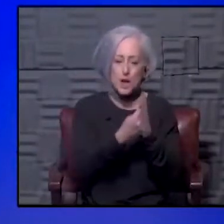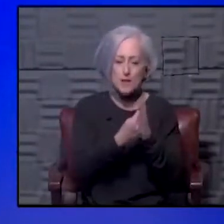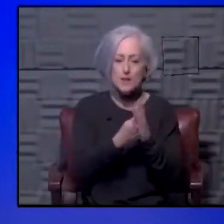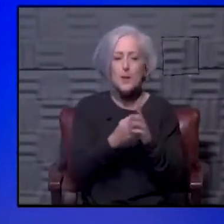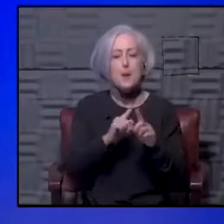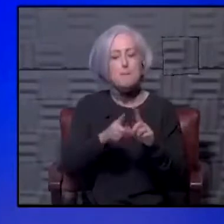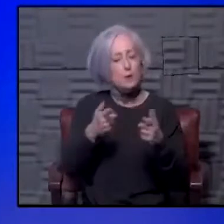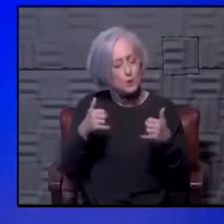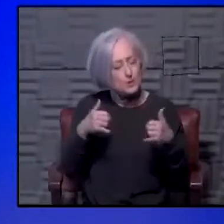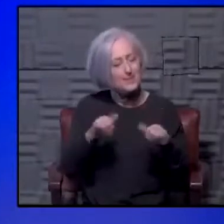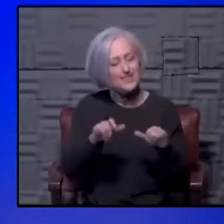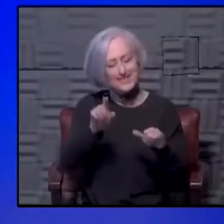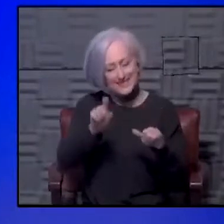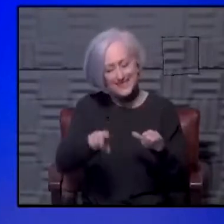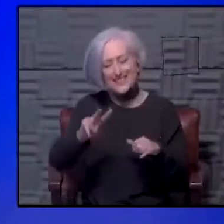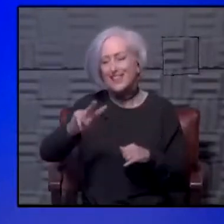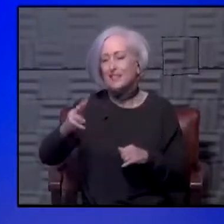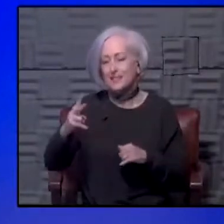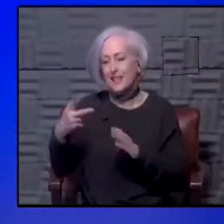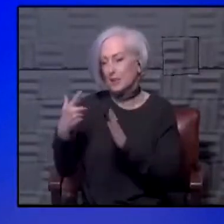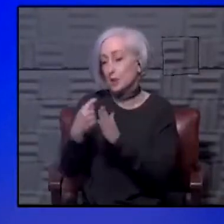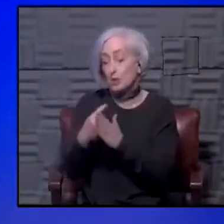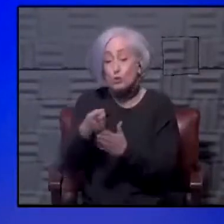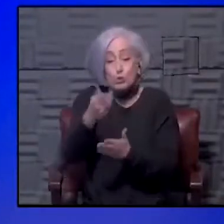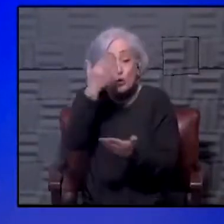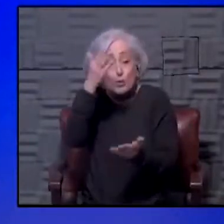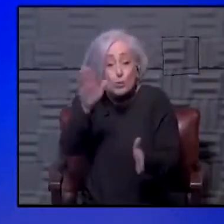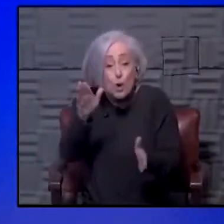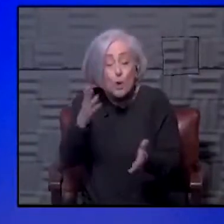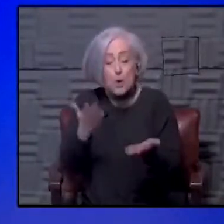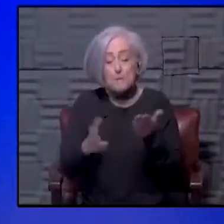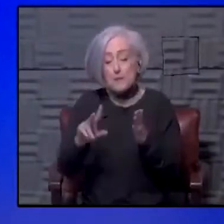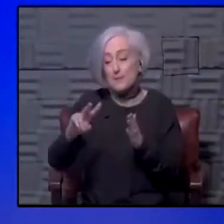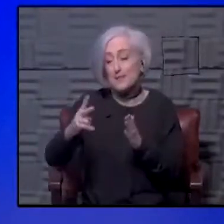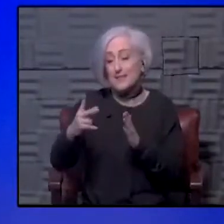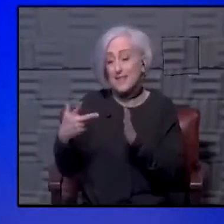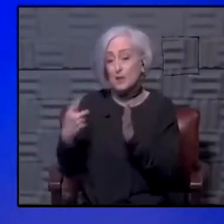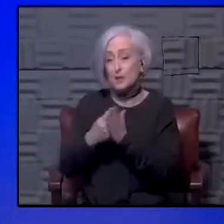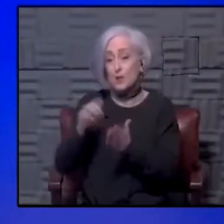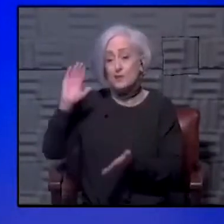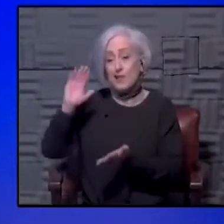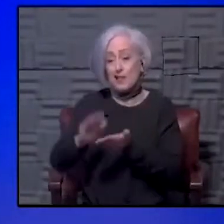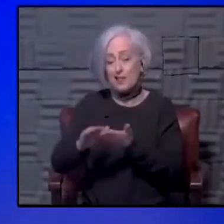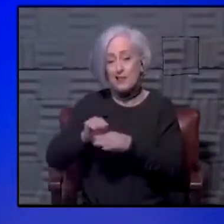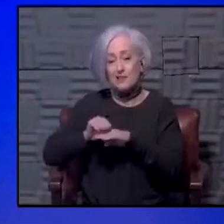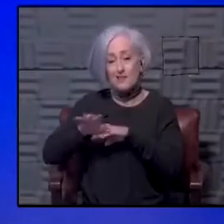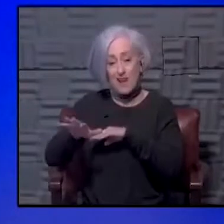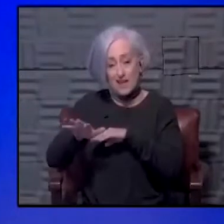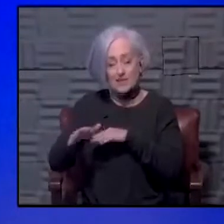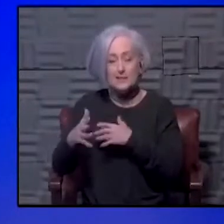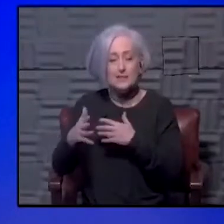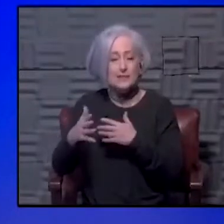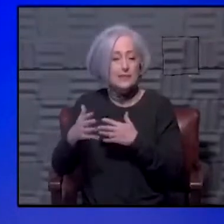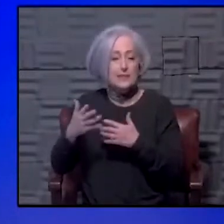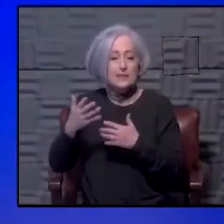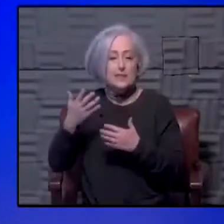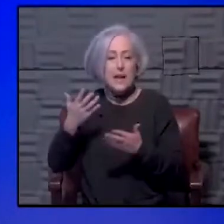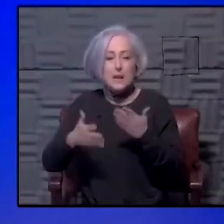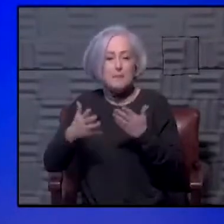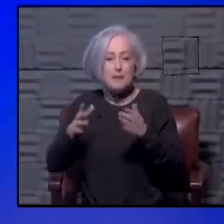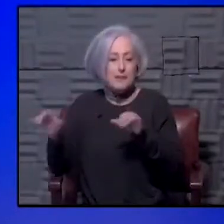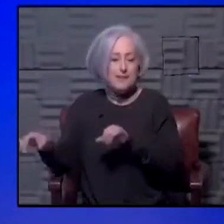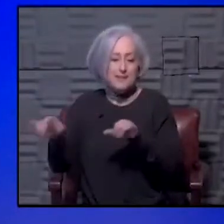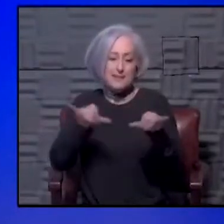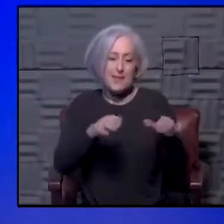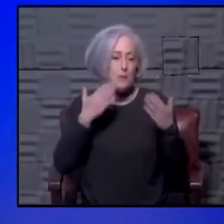still need to get that second dose. And you don't know, maybe the second dose, it will be less of an effect. Maybe in that second dose, it'll be about the same.